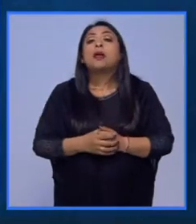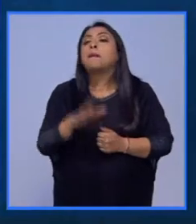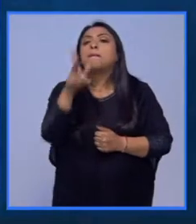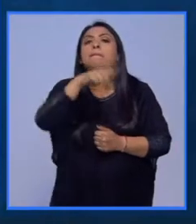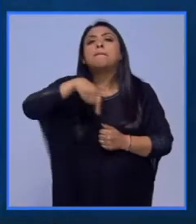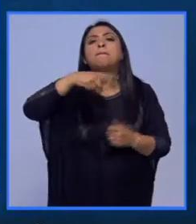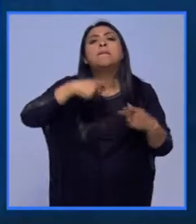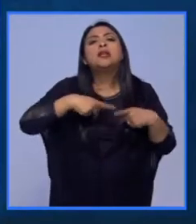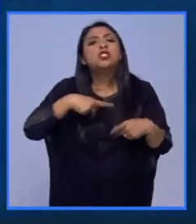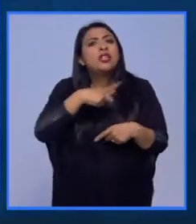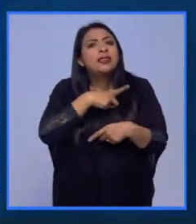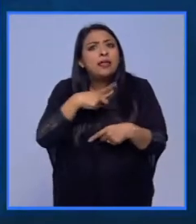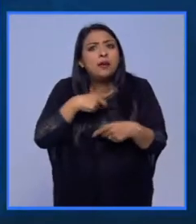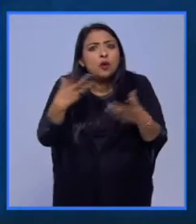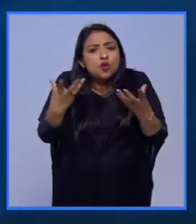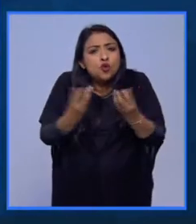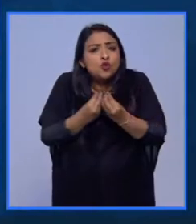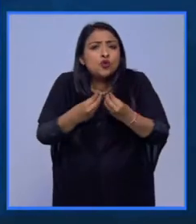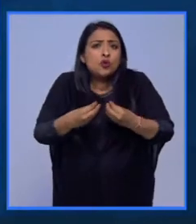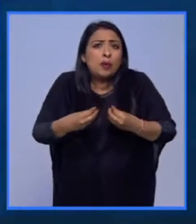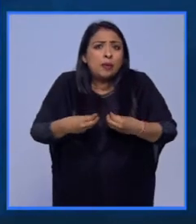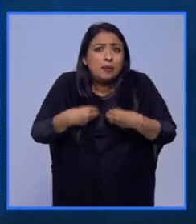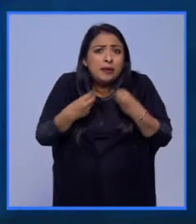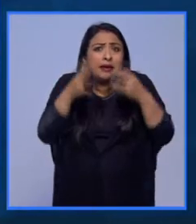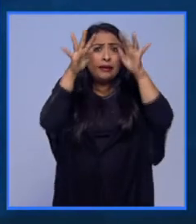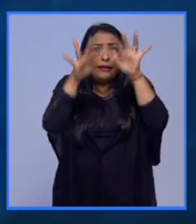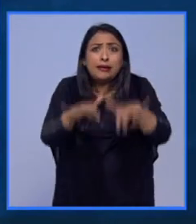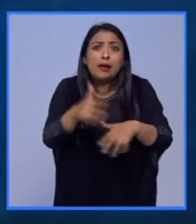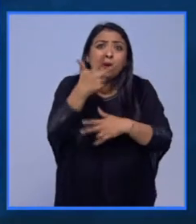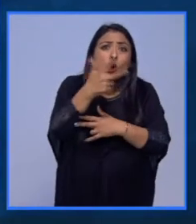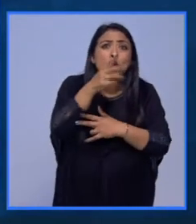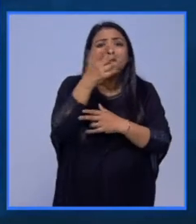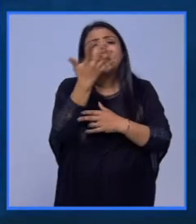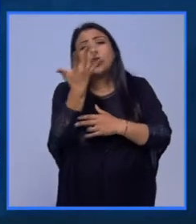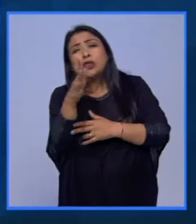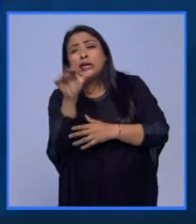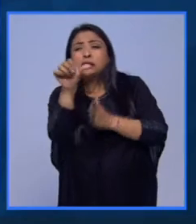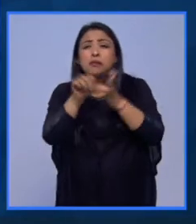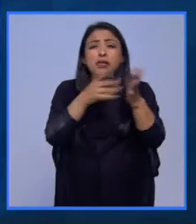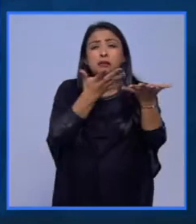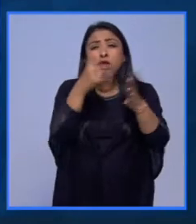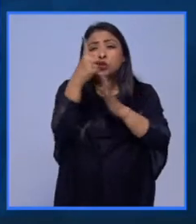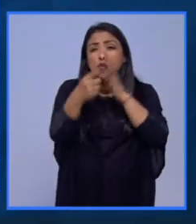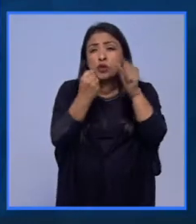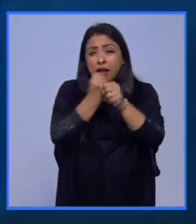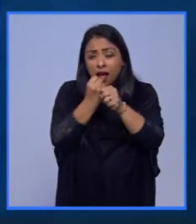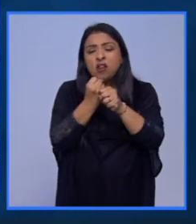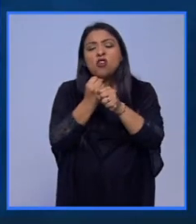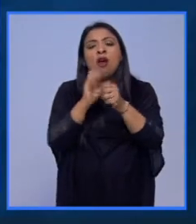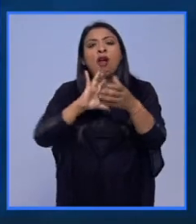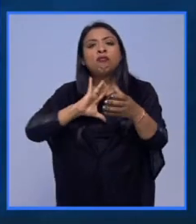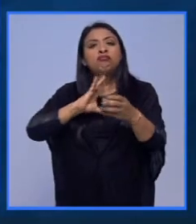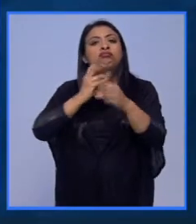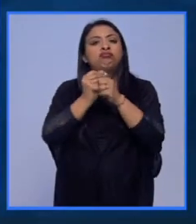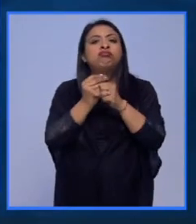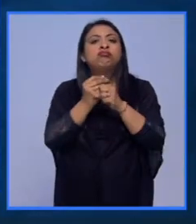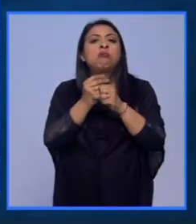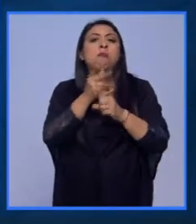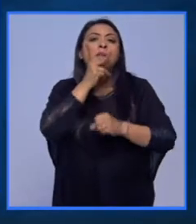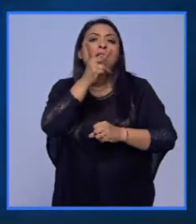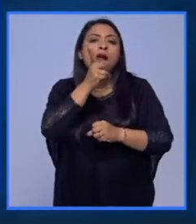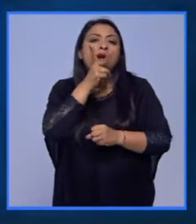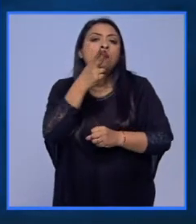the Inuit people have to live with snow sometimes 8 to 10 months a year. So they certainly adapted their vocabulary to